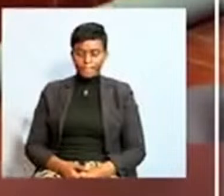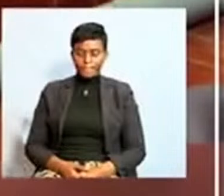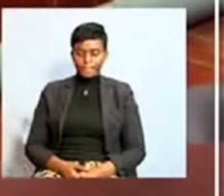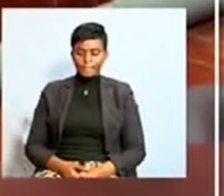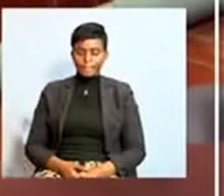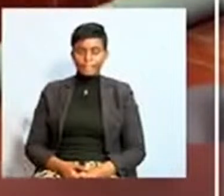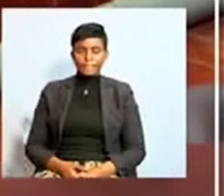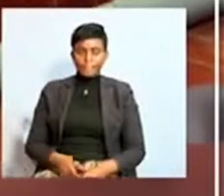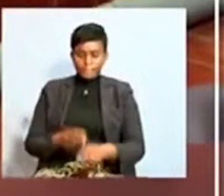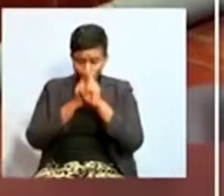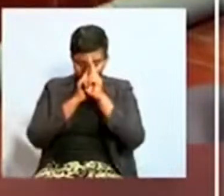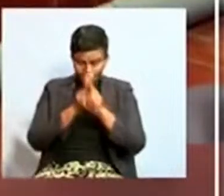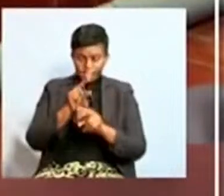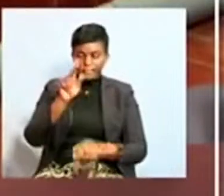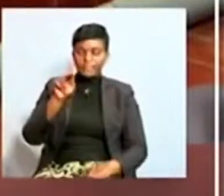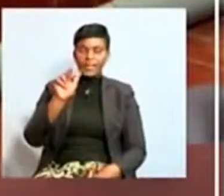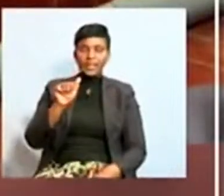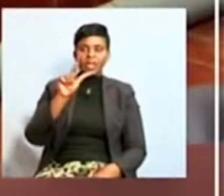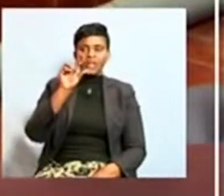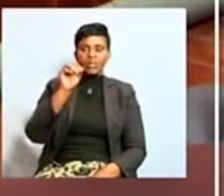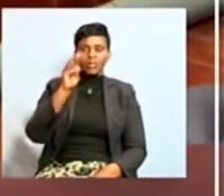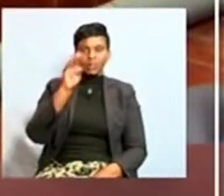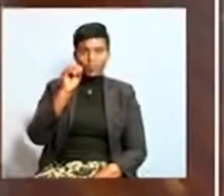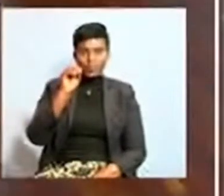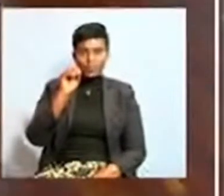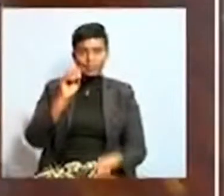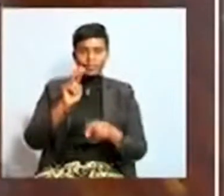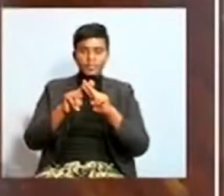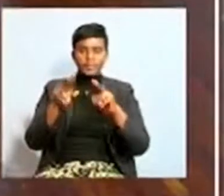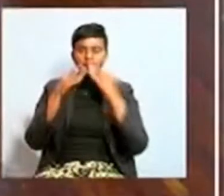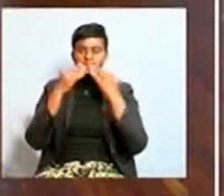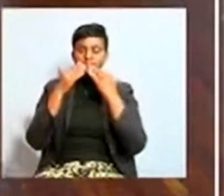Yes, Honorable Karobo. Thank you very much, Chair.